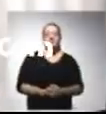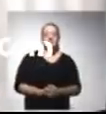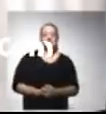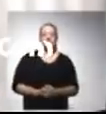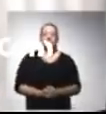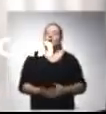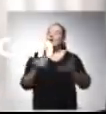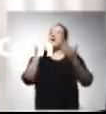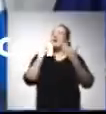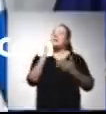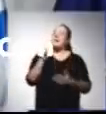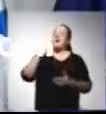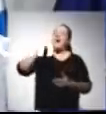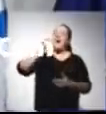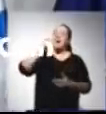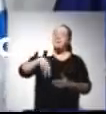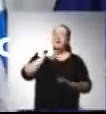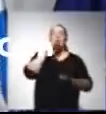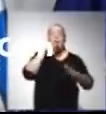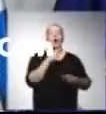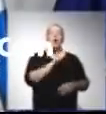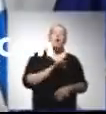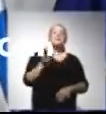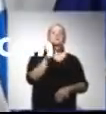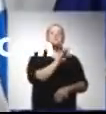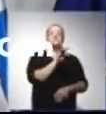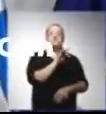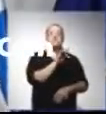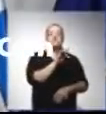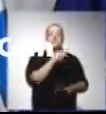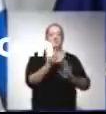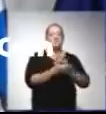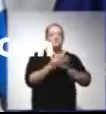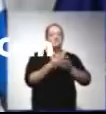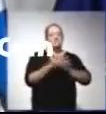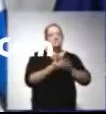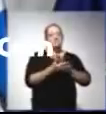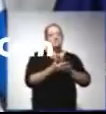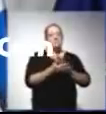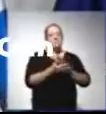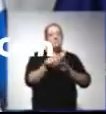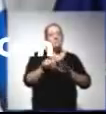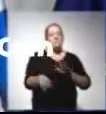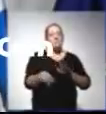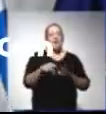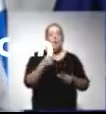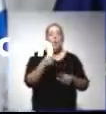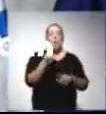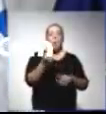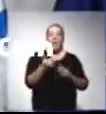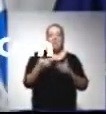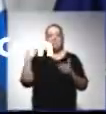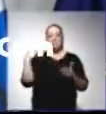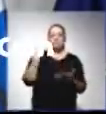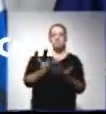channels from the lower magma vents have opened up everything they need to open up. It's just a hemorrhaging right now